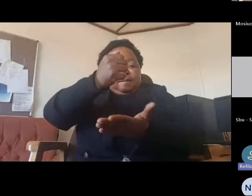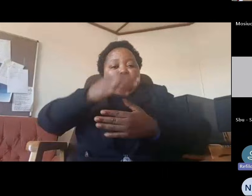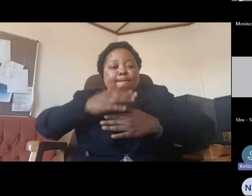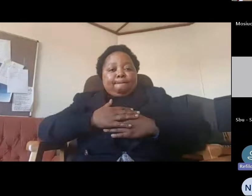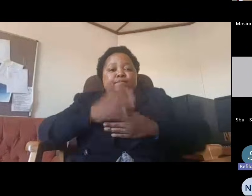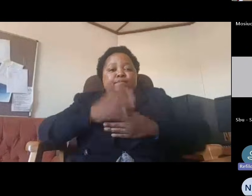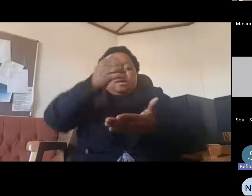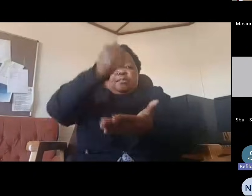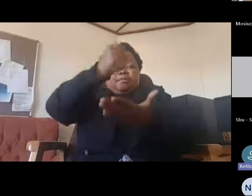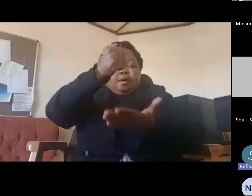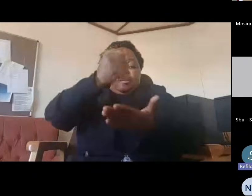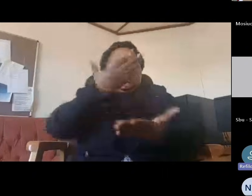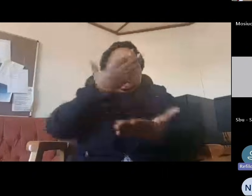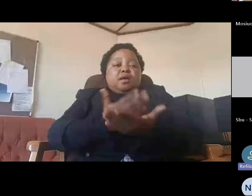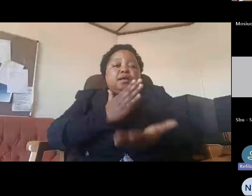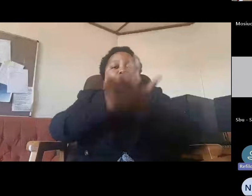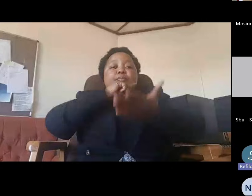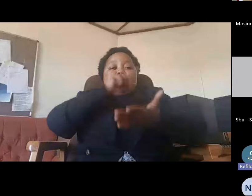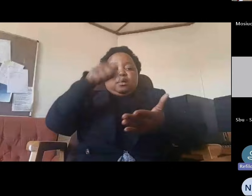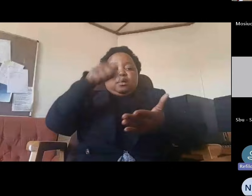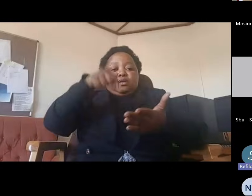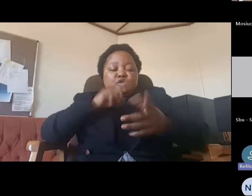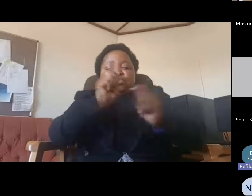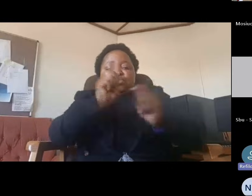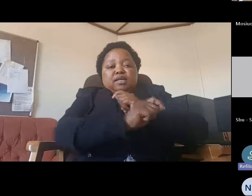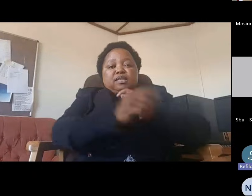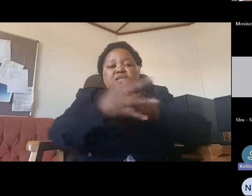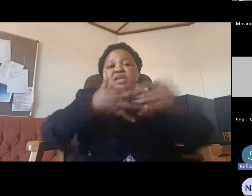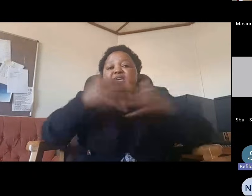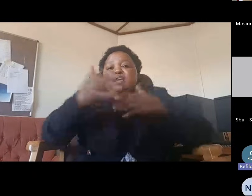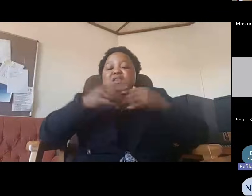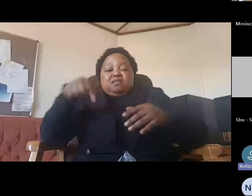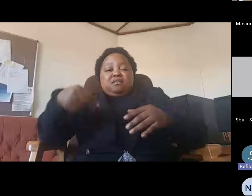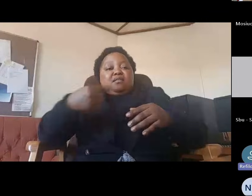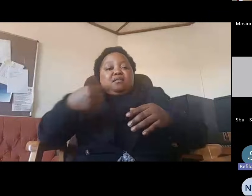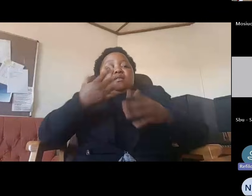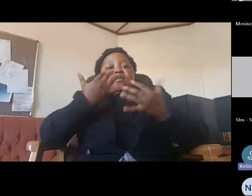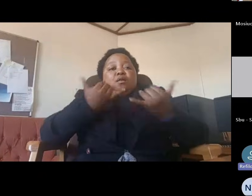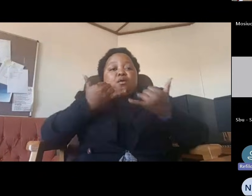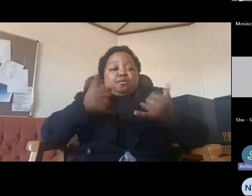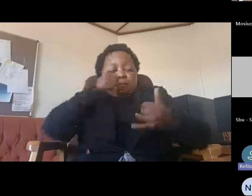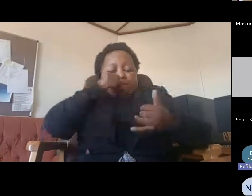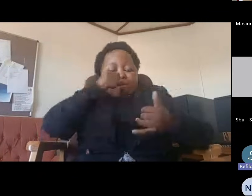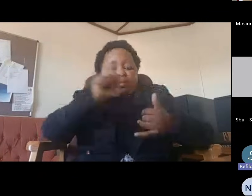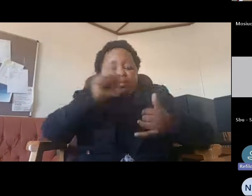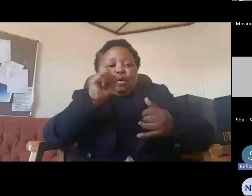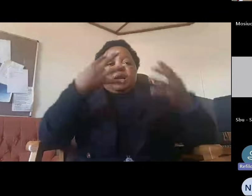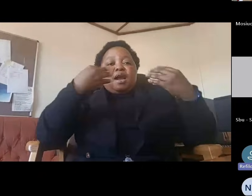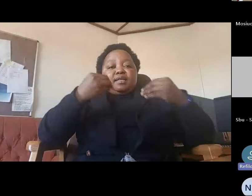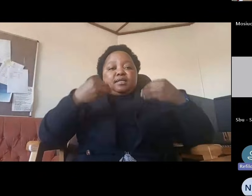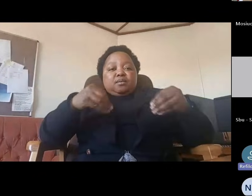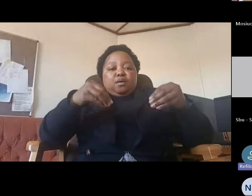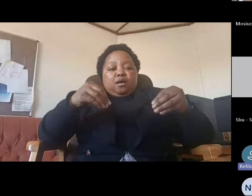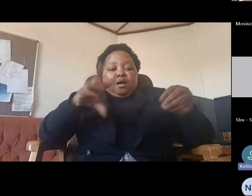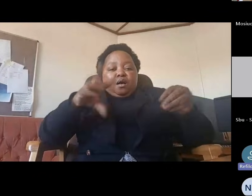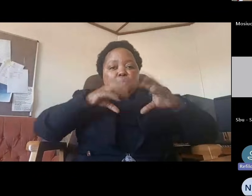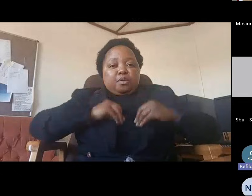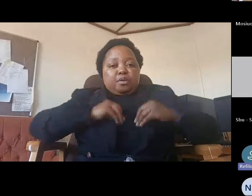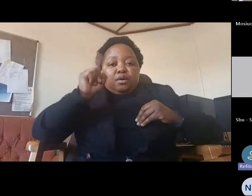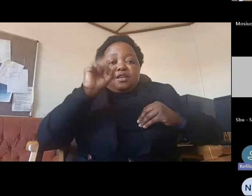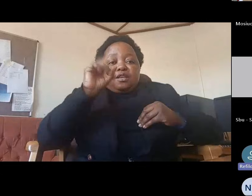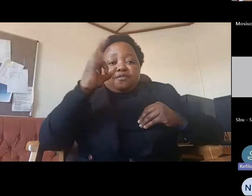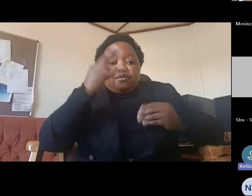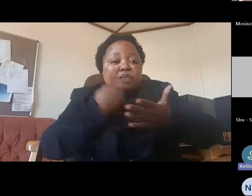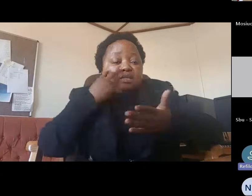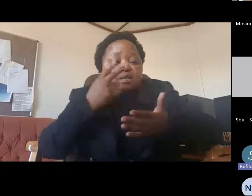would help us to change wherever that we are. And the beauty of reasonable accommodation is that even though one may see as though it's